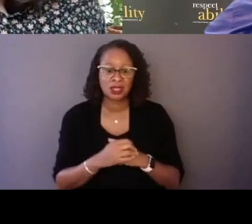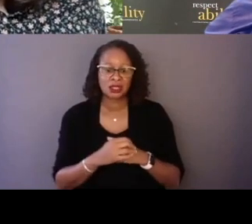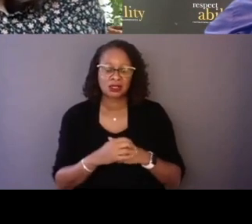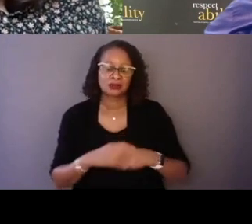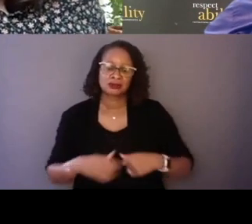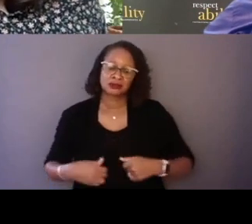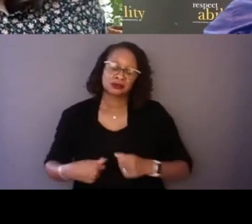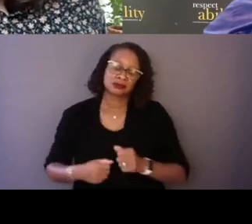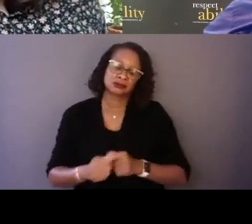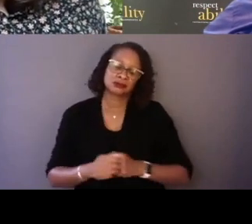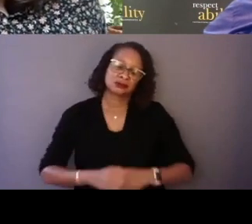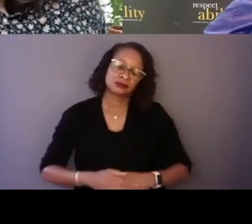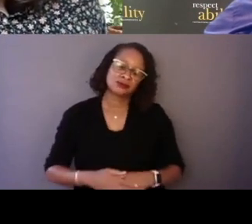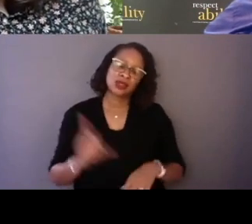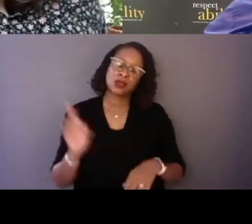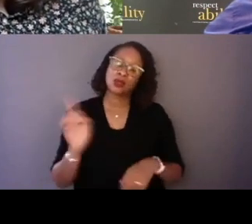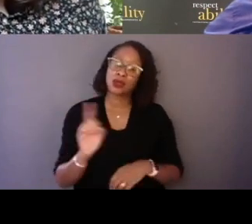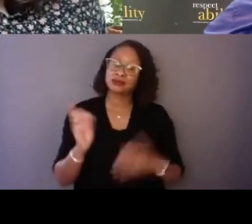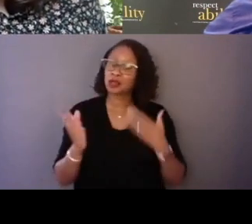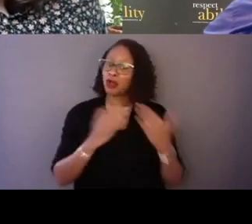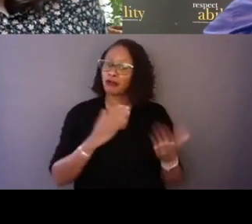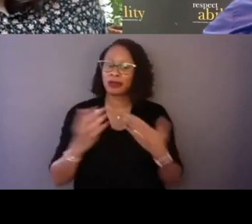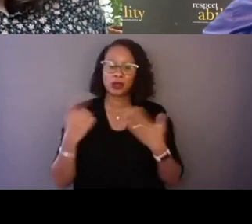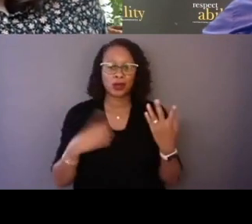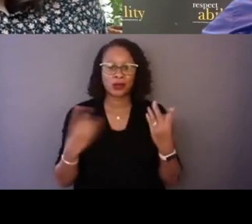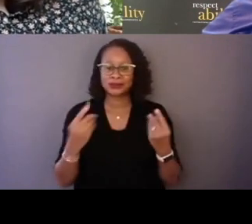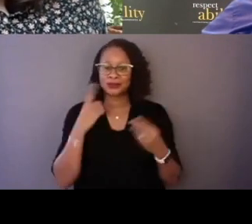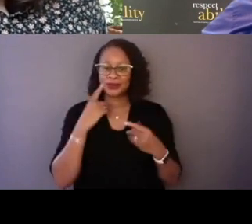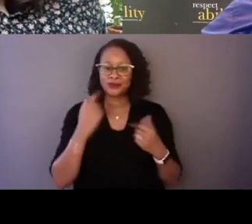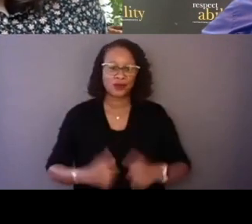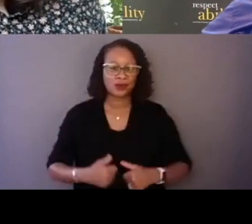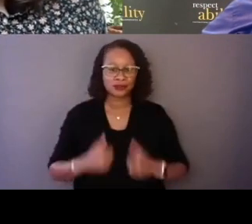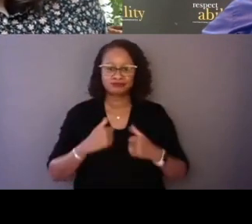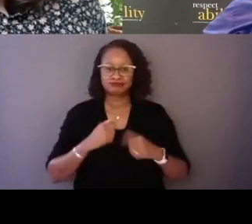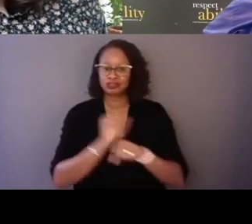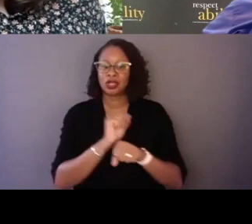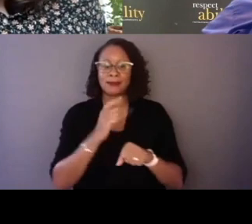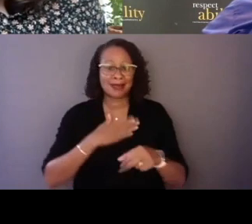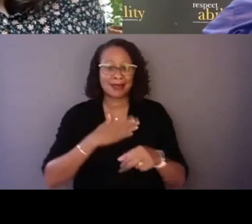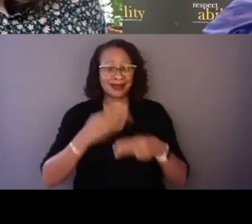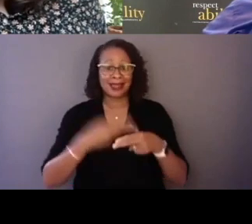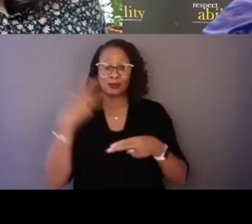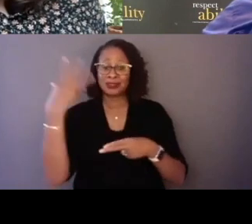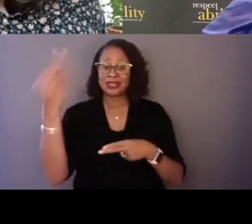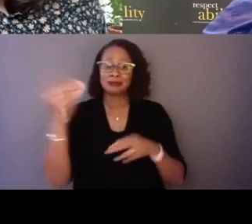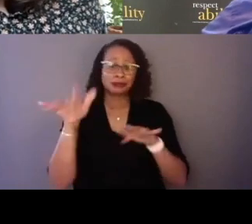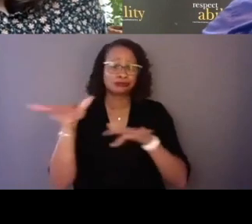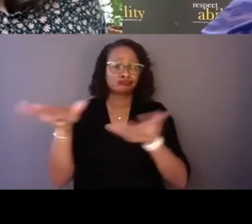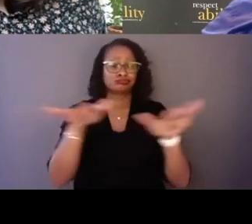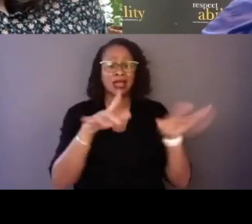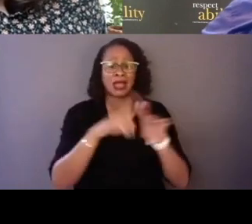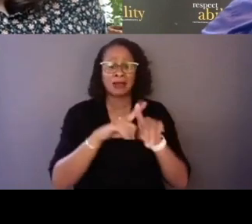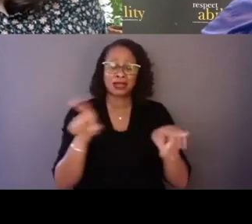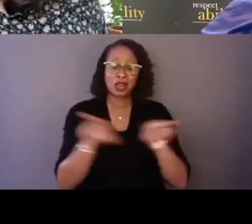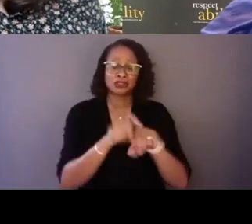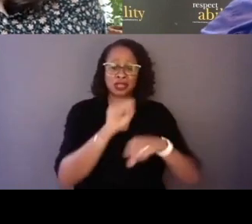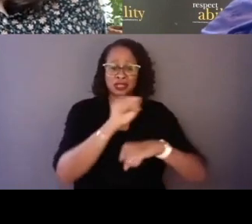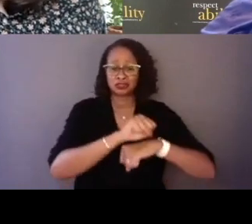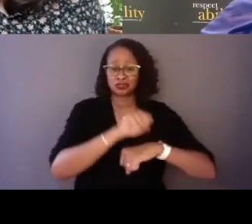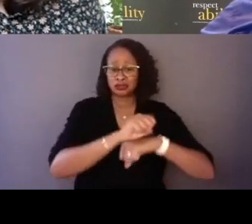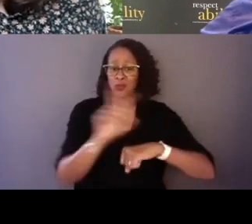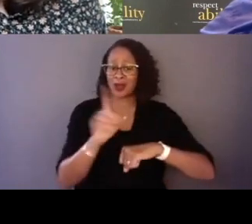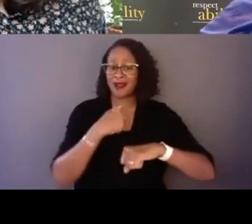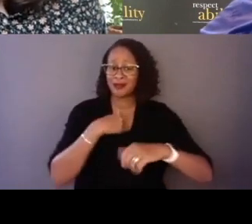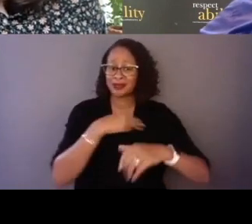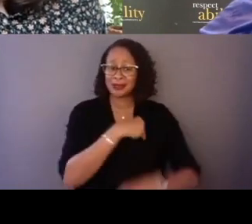Where it was already what I was doing for a living, and my name was out there. But I also had a synagogue of which I was a member,